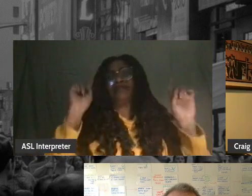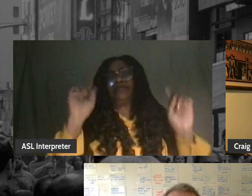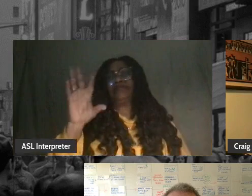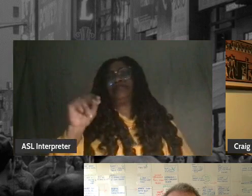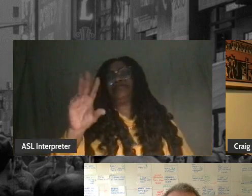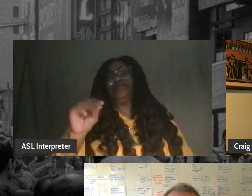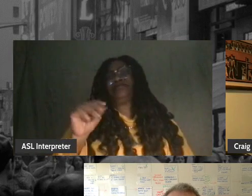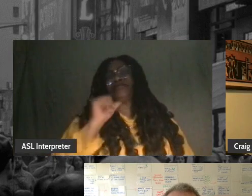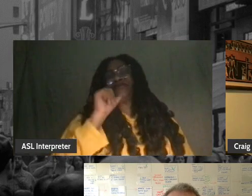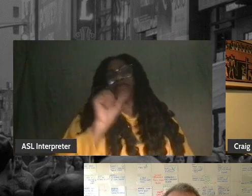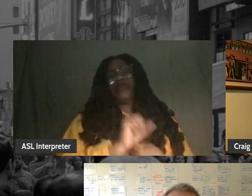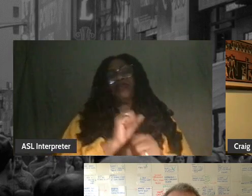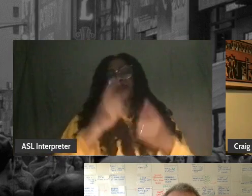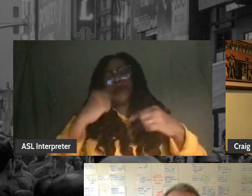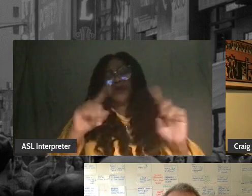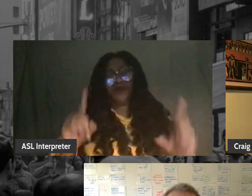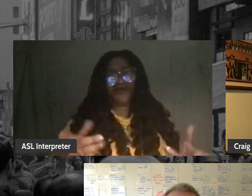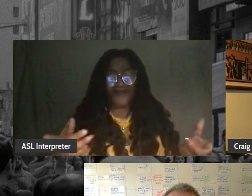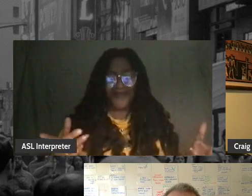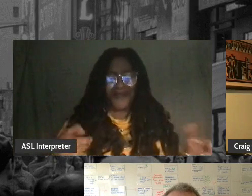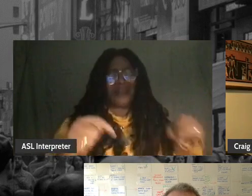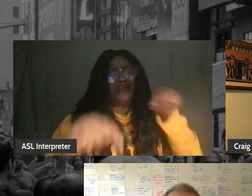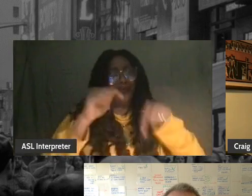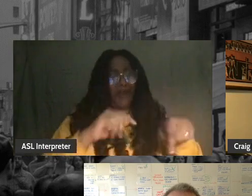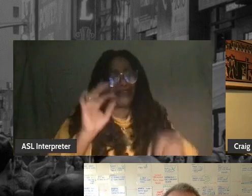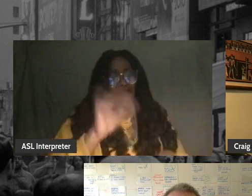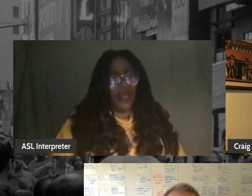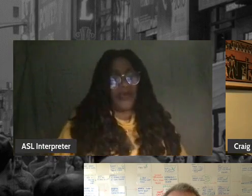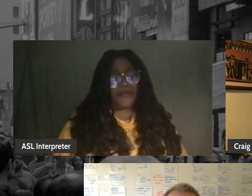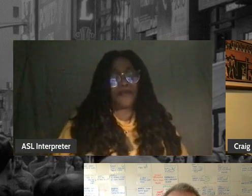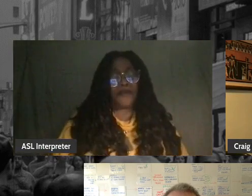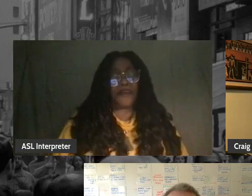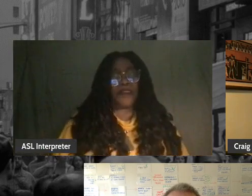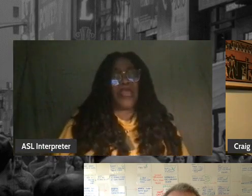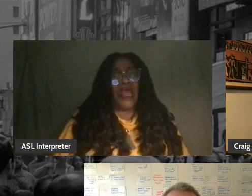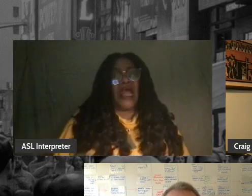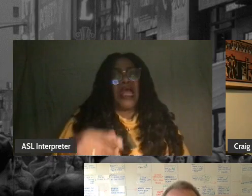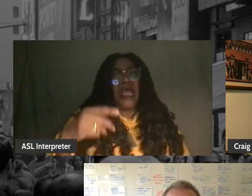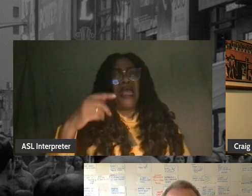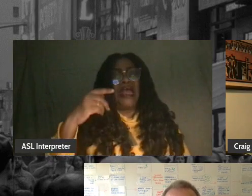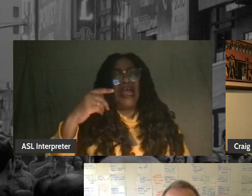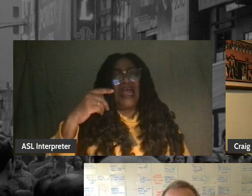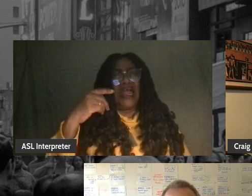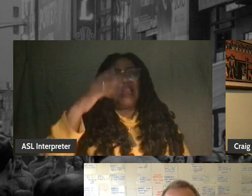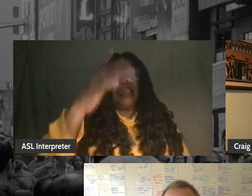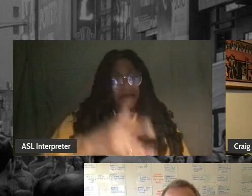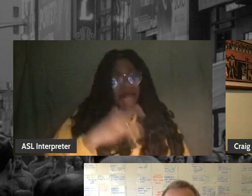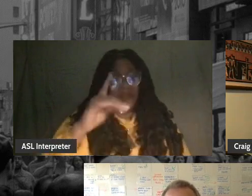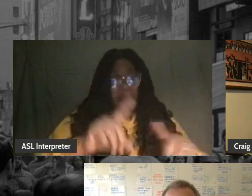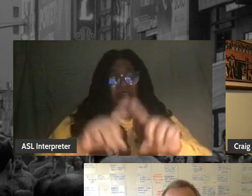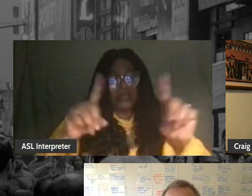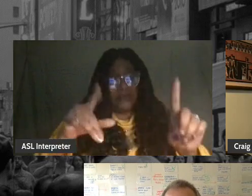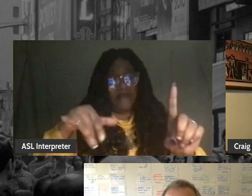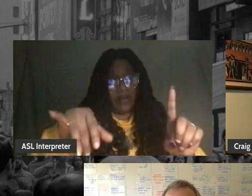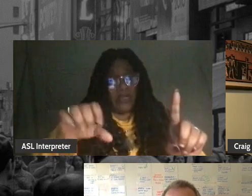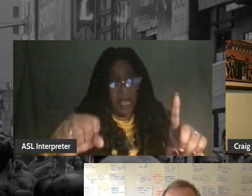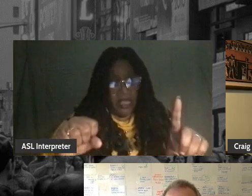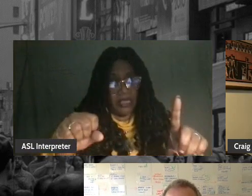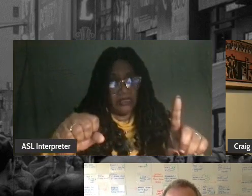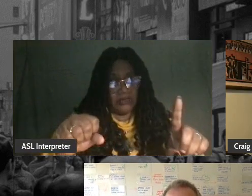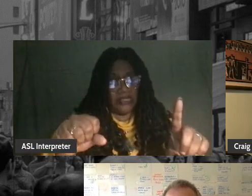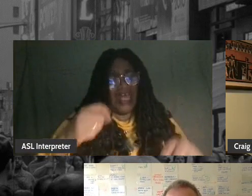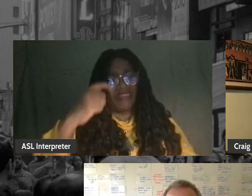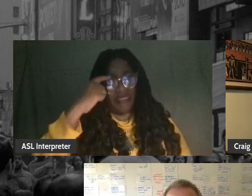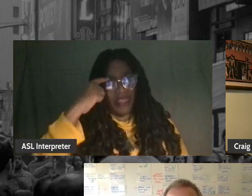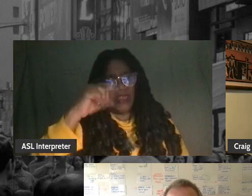So, you know, I do think that it does feel different. And I think we could, and my